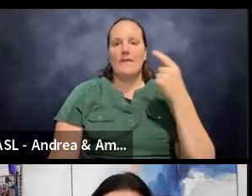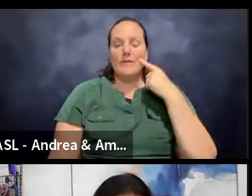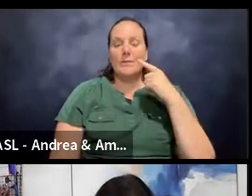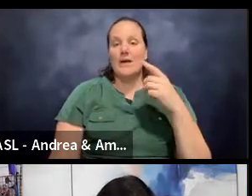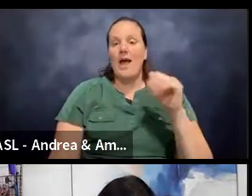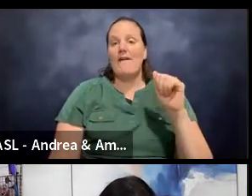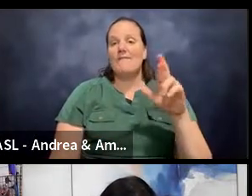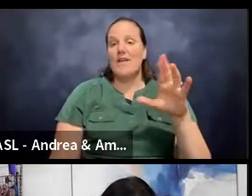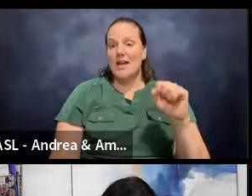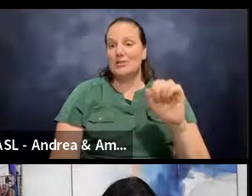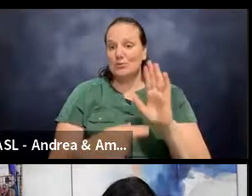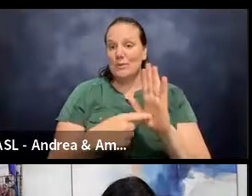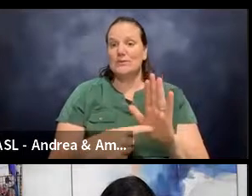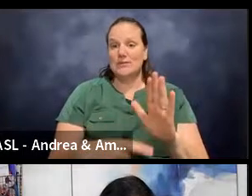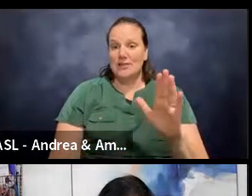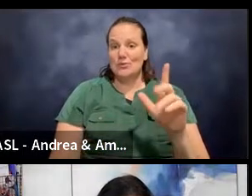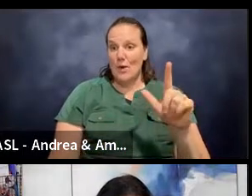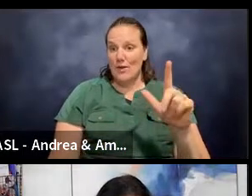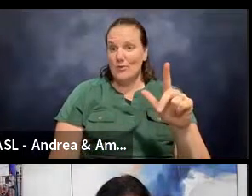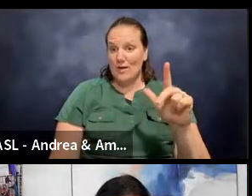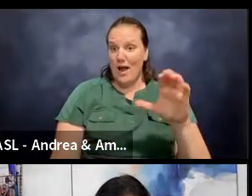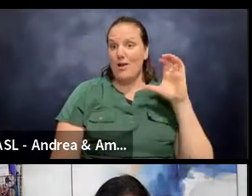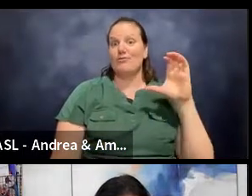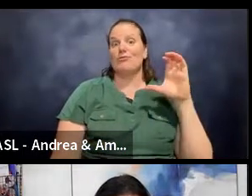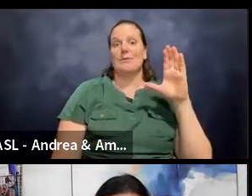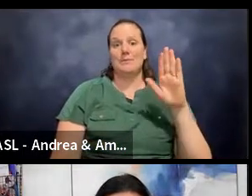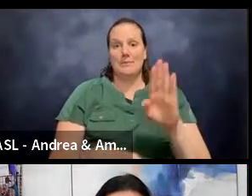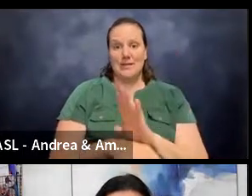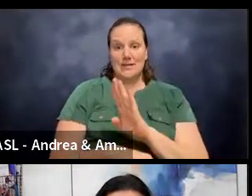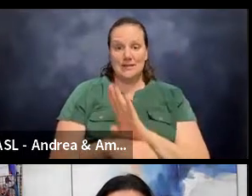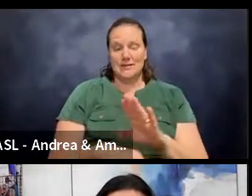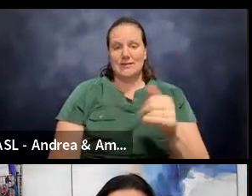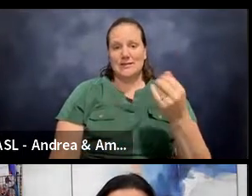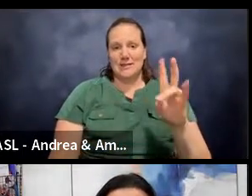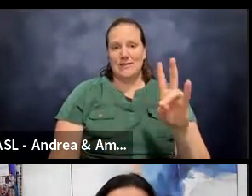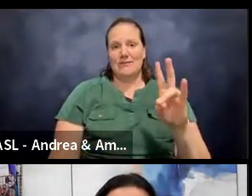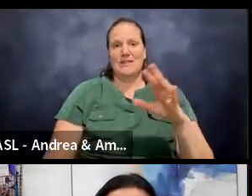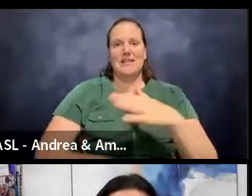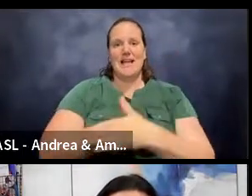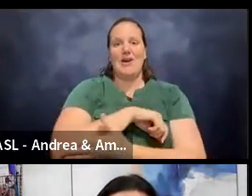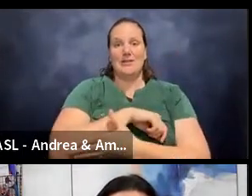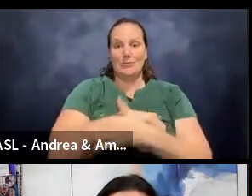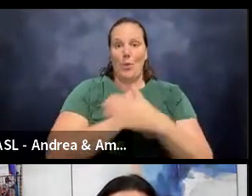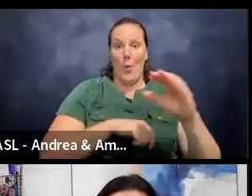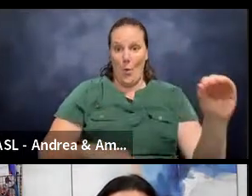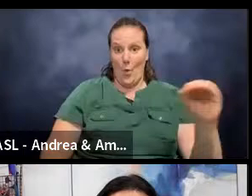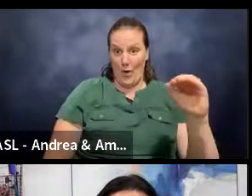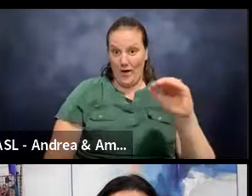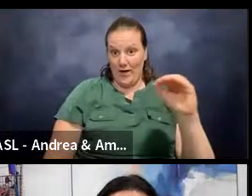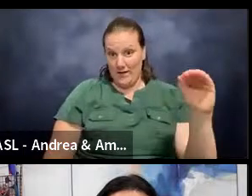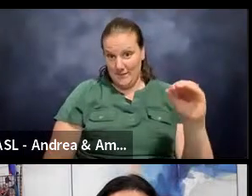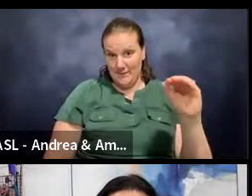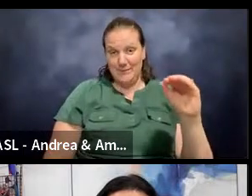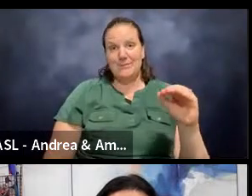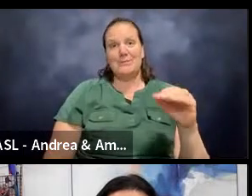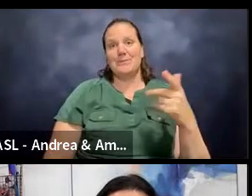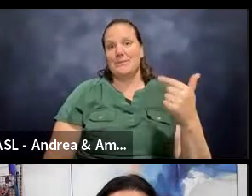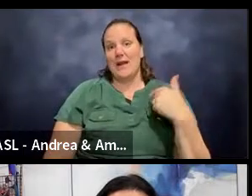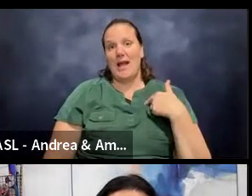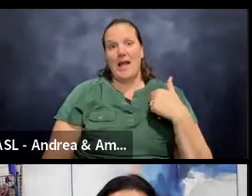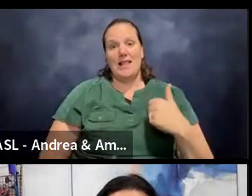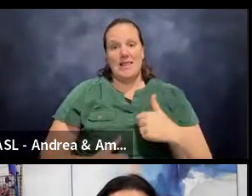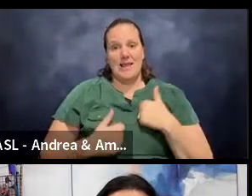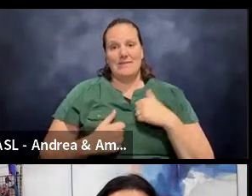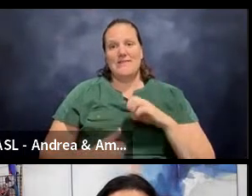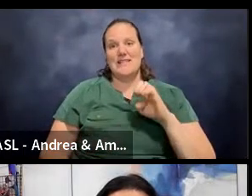represent 2,300 businesses in 17 counties in Oregon. And I live in